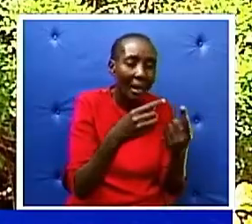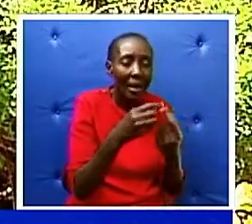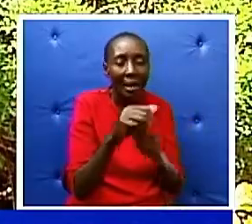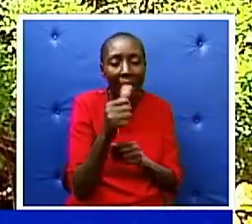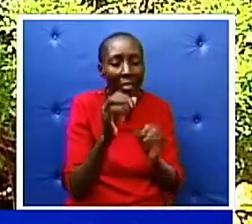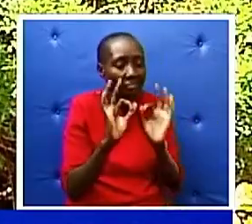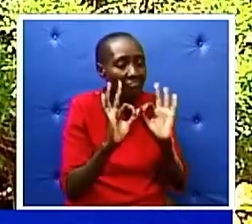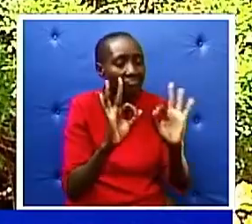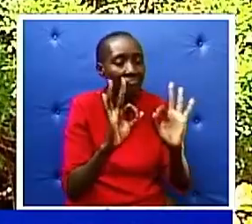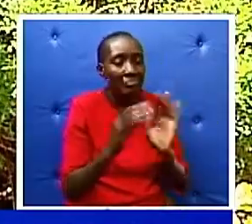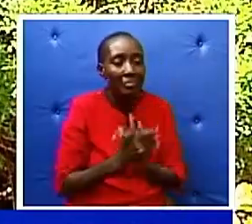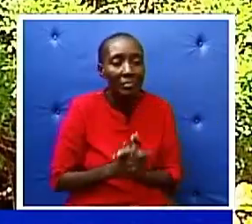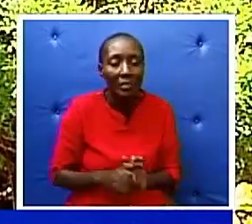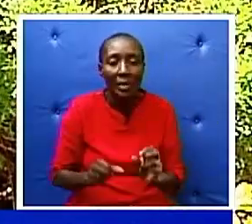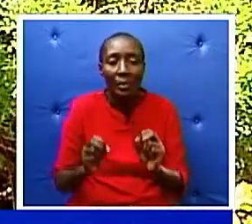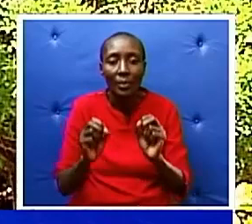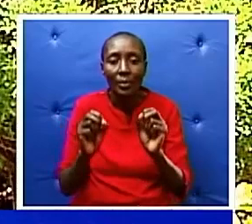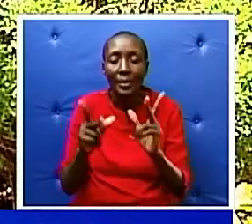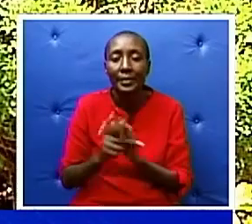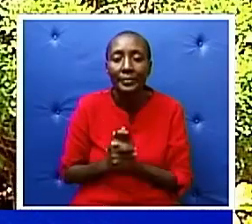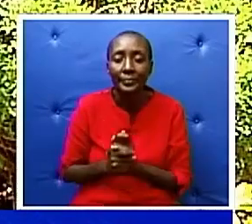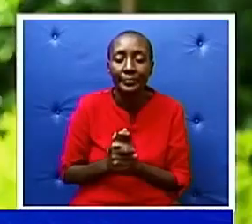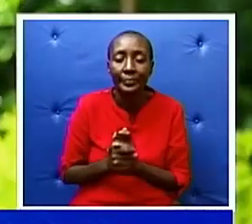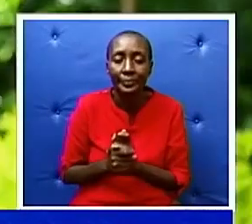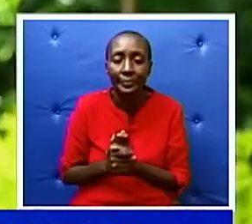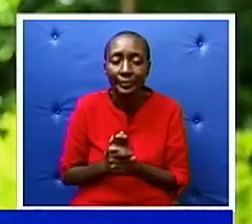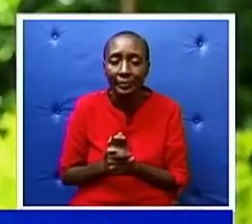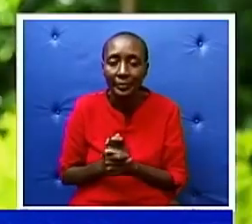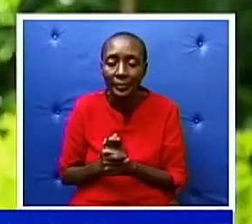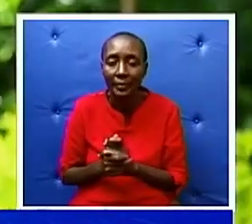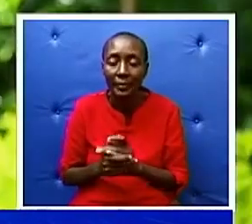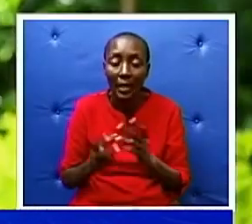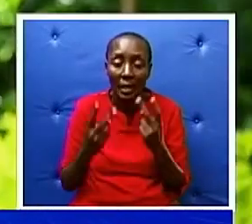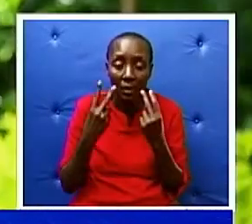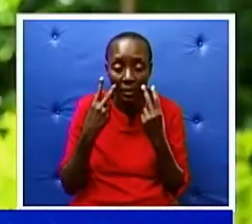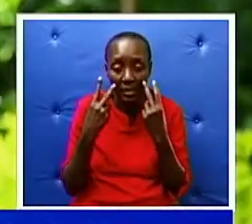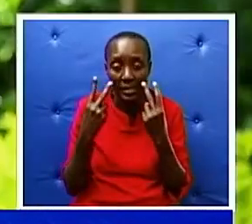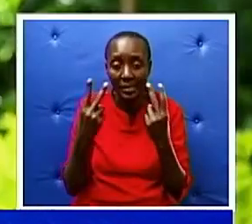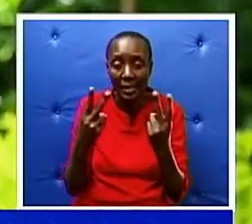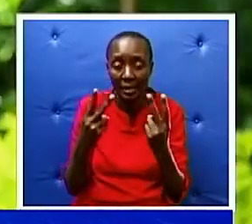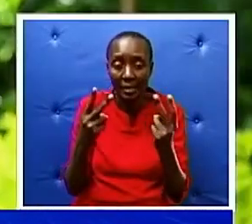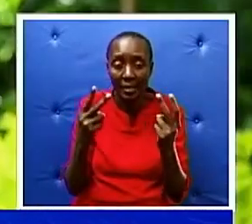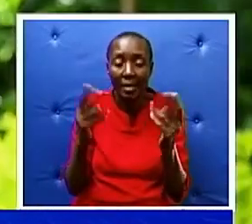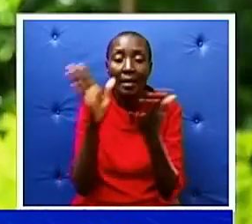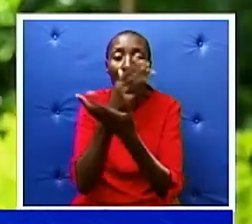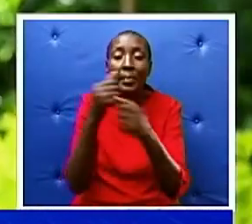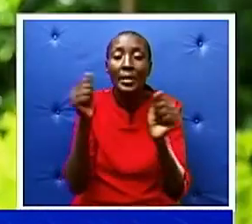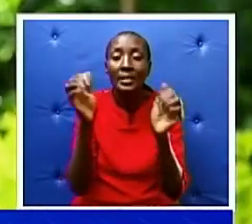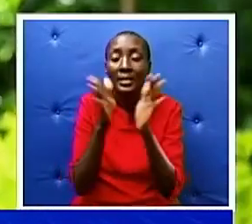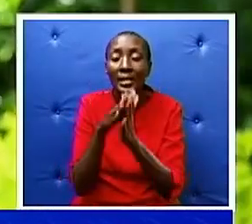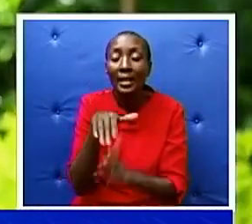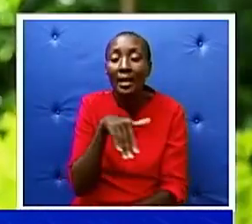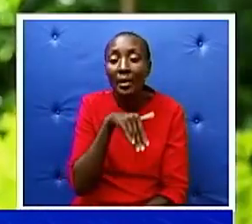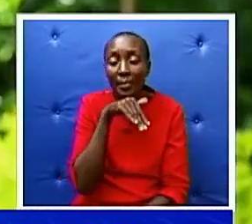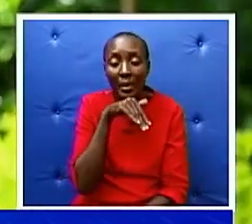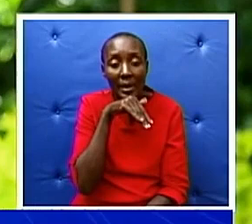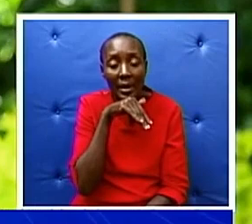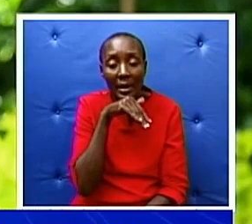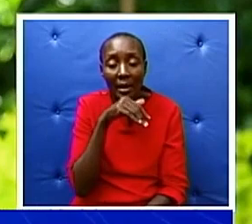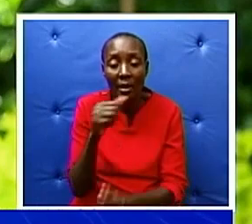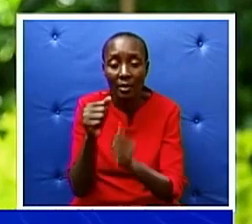and stuff like that. Okay, so seeing the president and former prime minister together has sort of